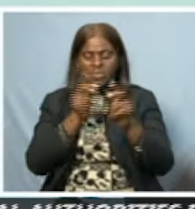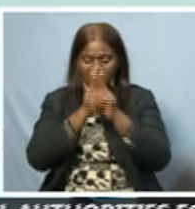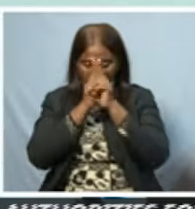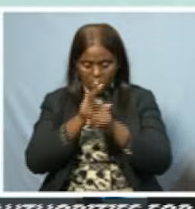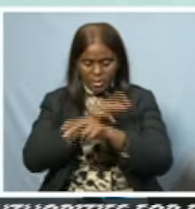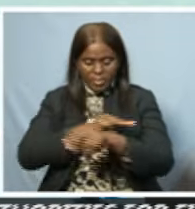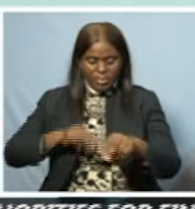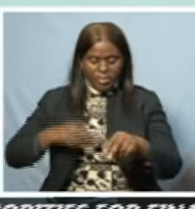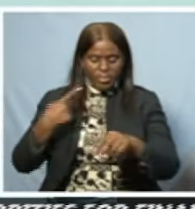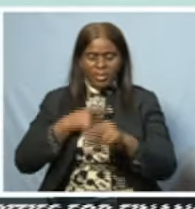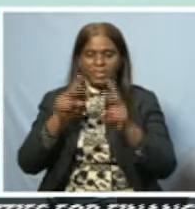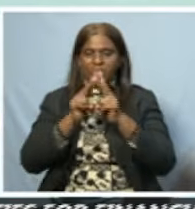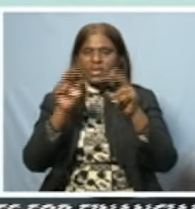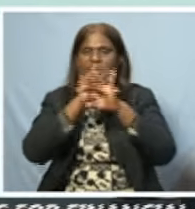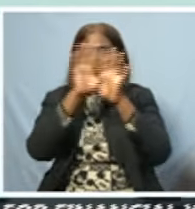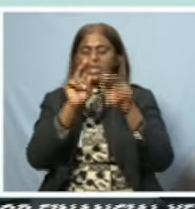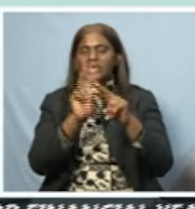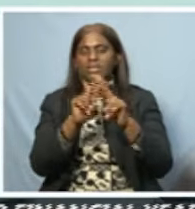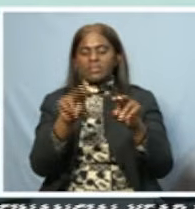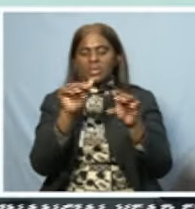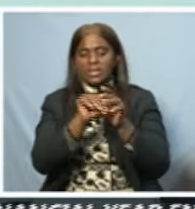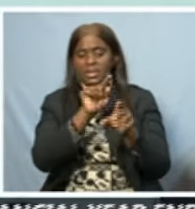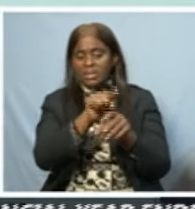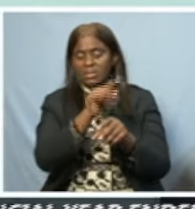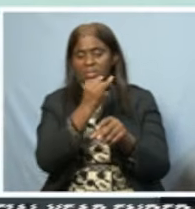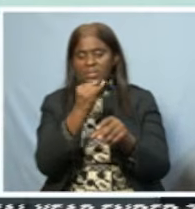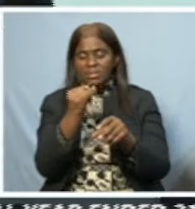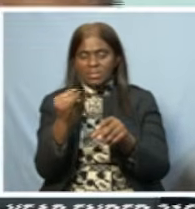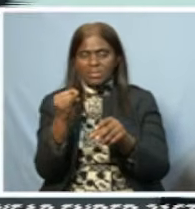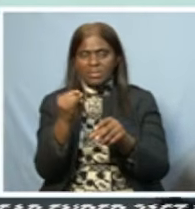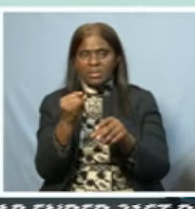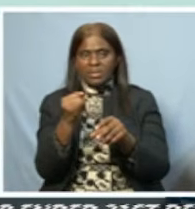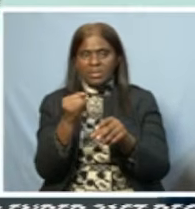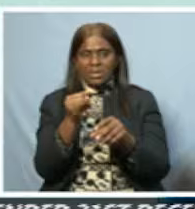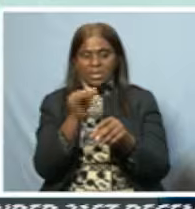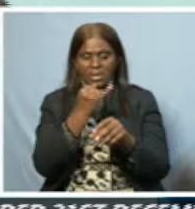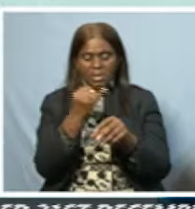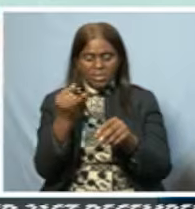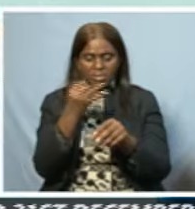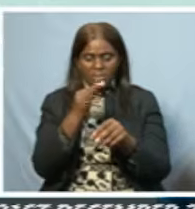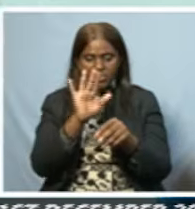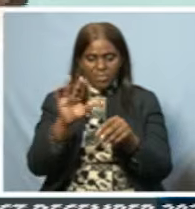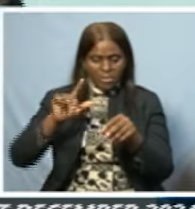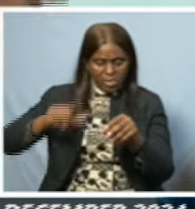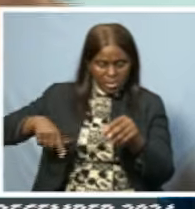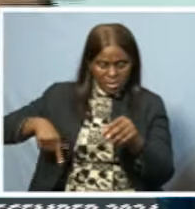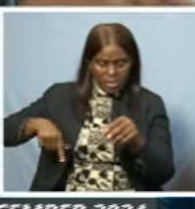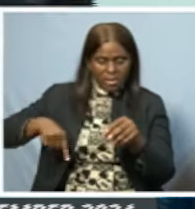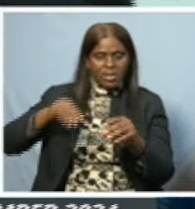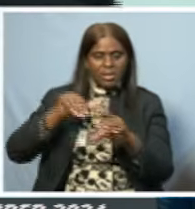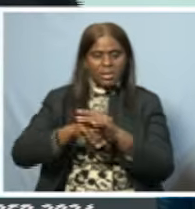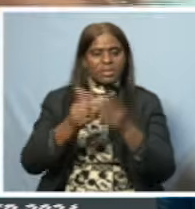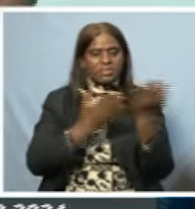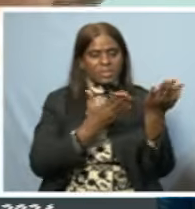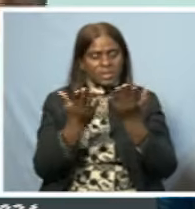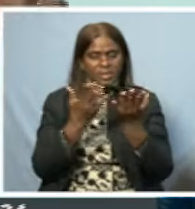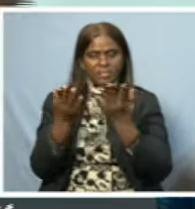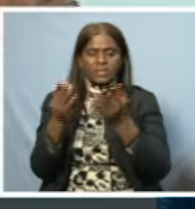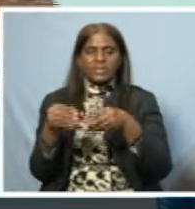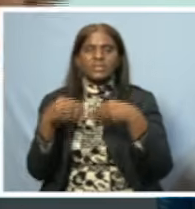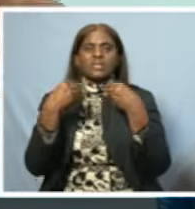Parliament very clearly, Chair, on the issue of delay in service